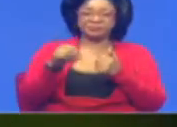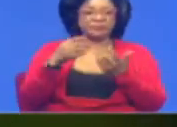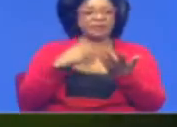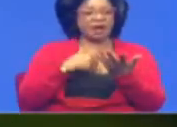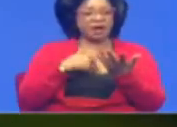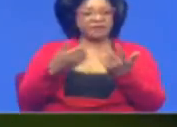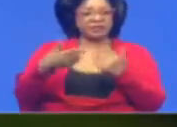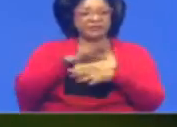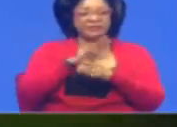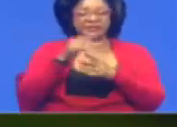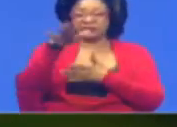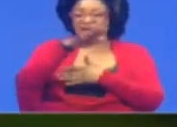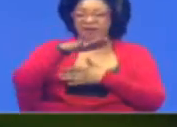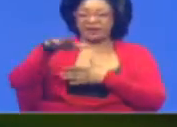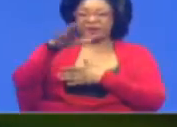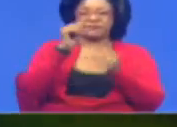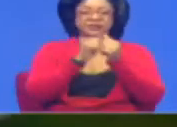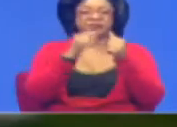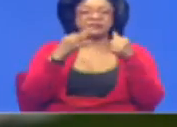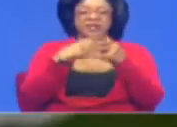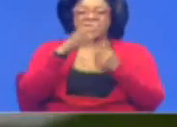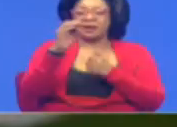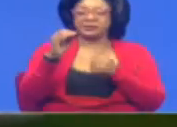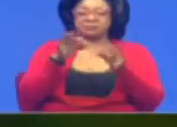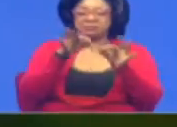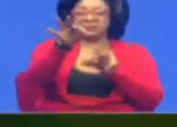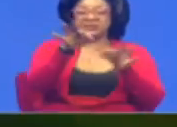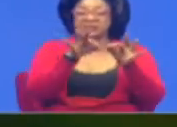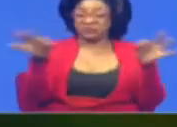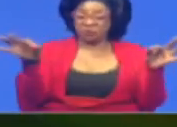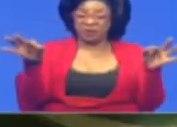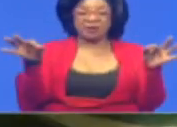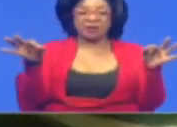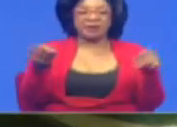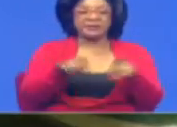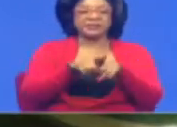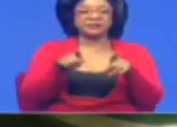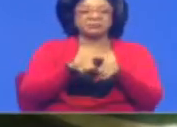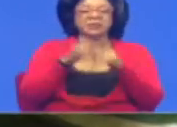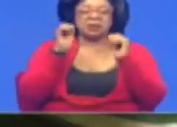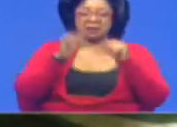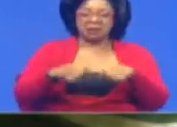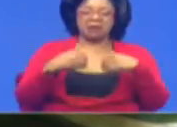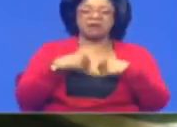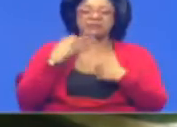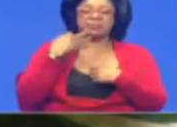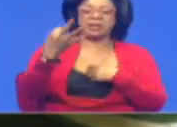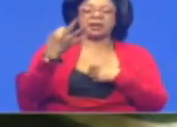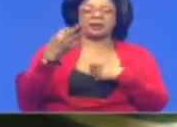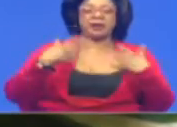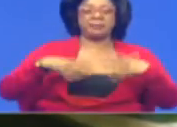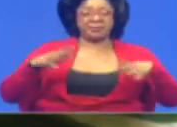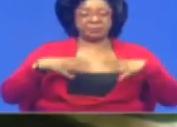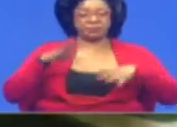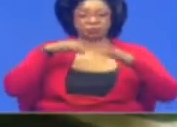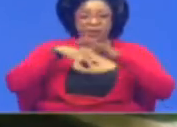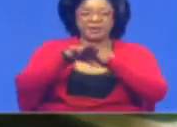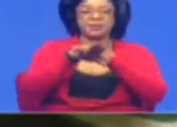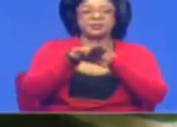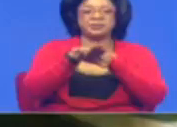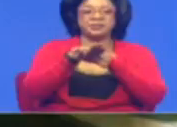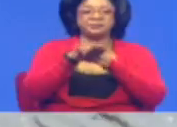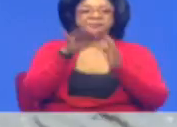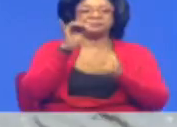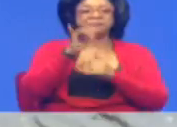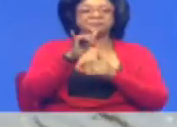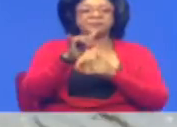total area of 1,800 meters squared and can host about 300 people. Visitors get to admire the